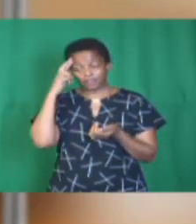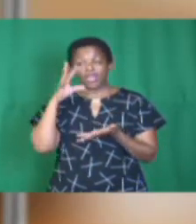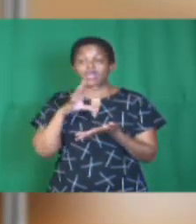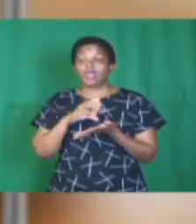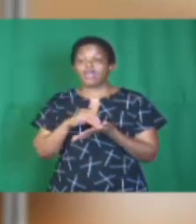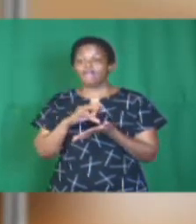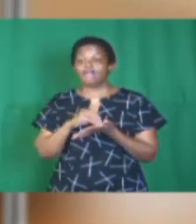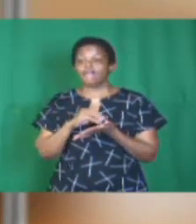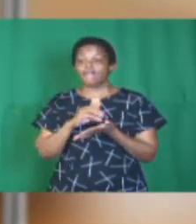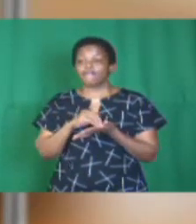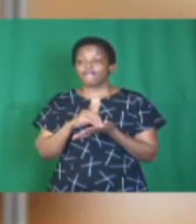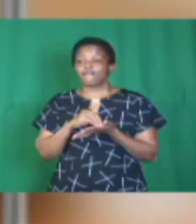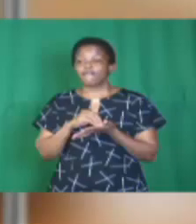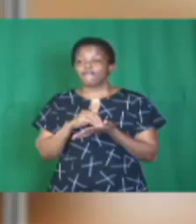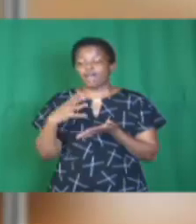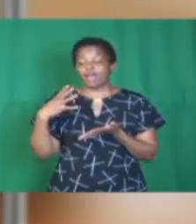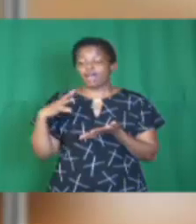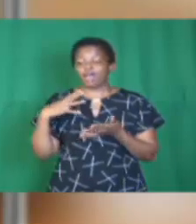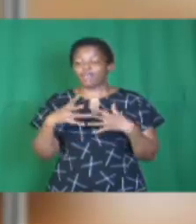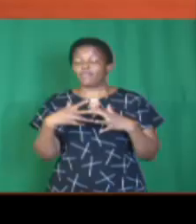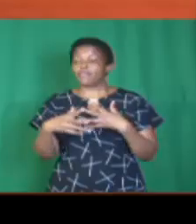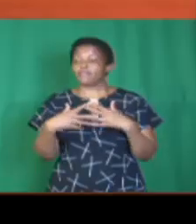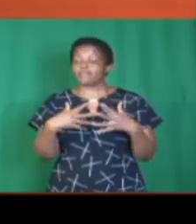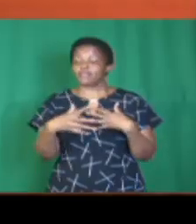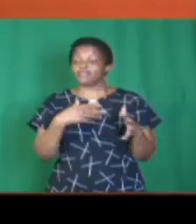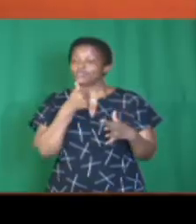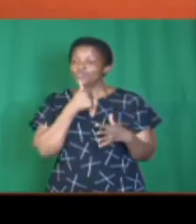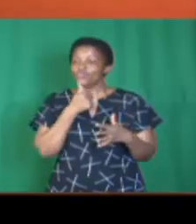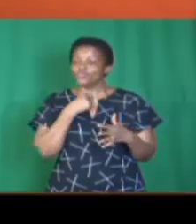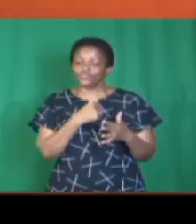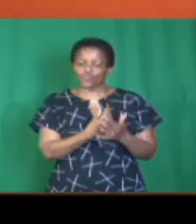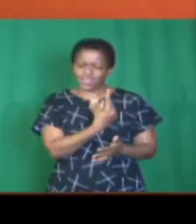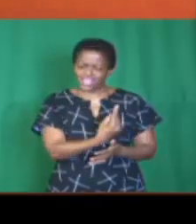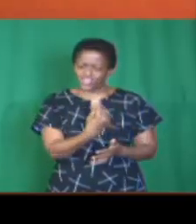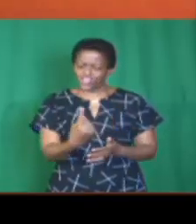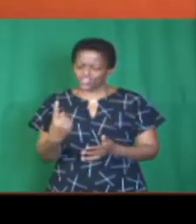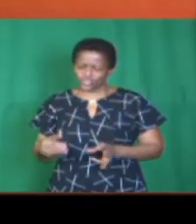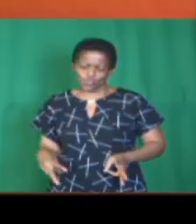some apparatus that we use for each and every